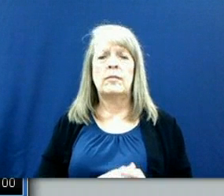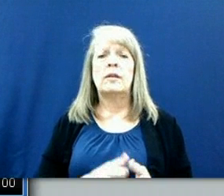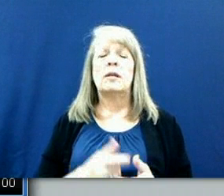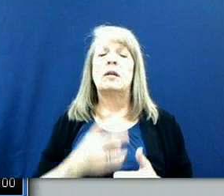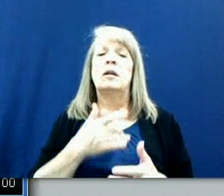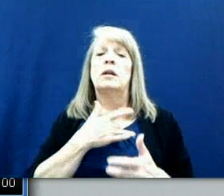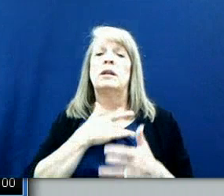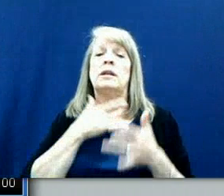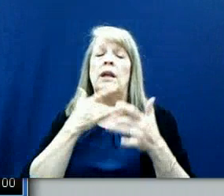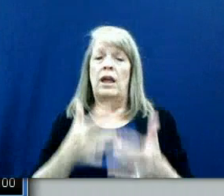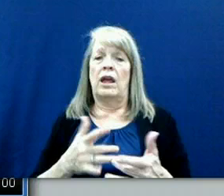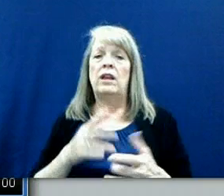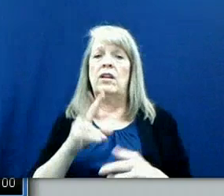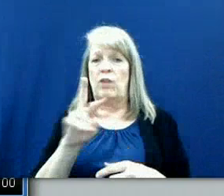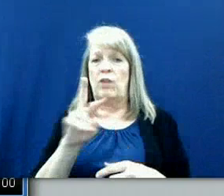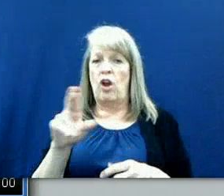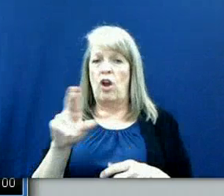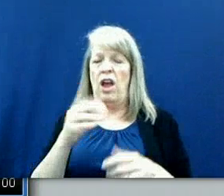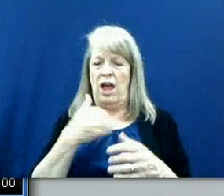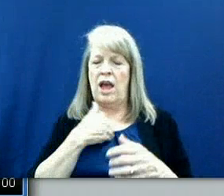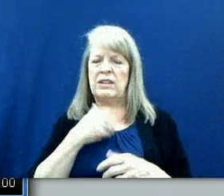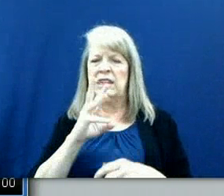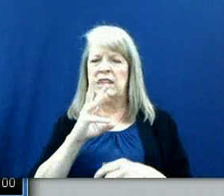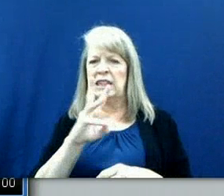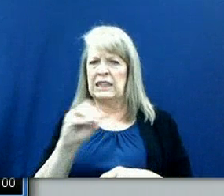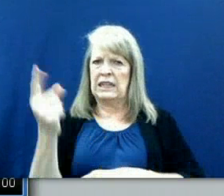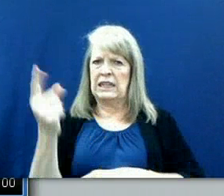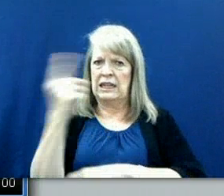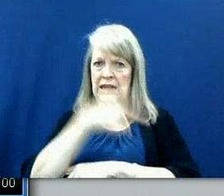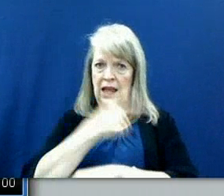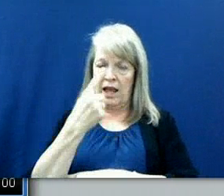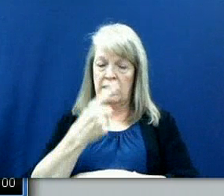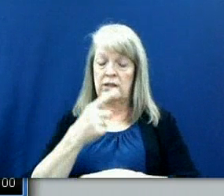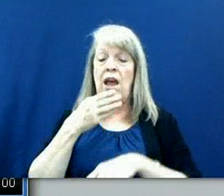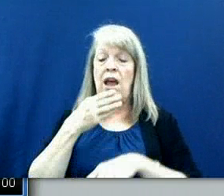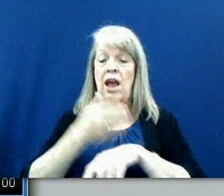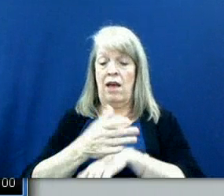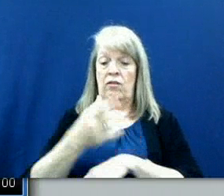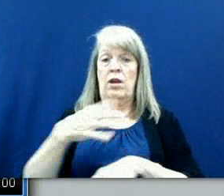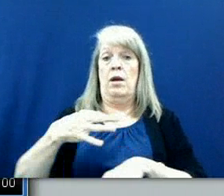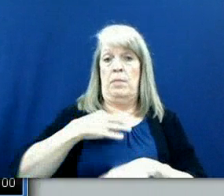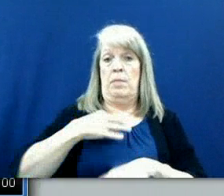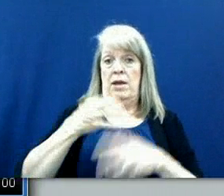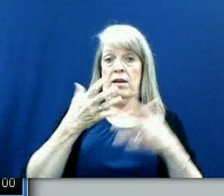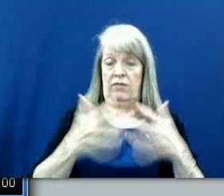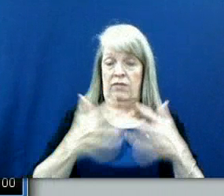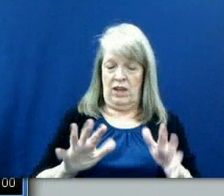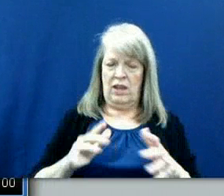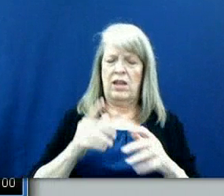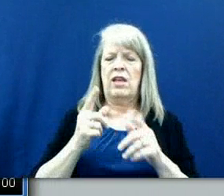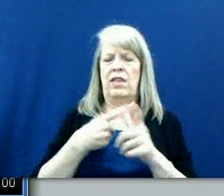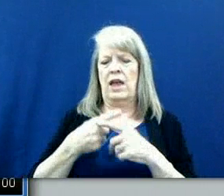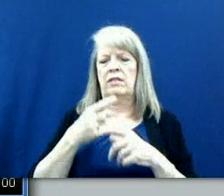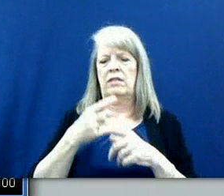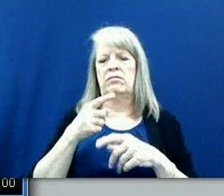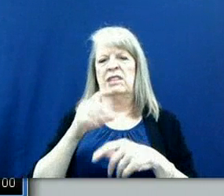Generally, VR has 60 days from the time of application to determine whether or not an